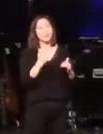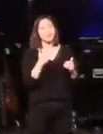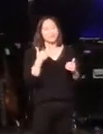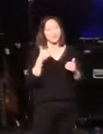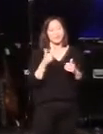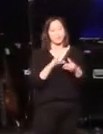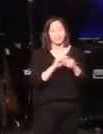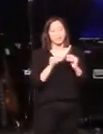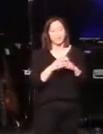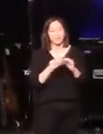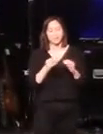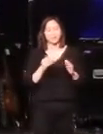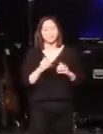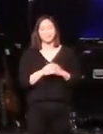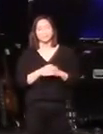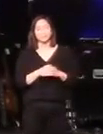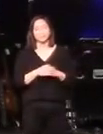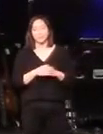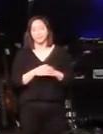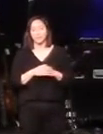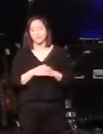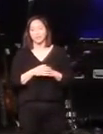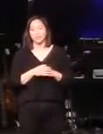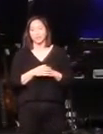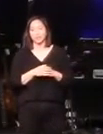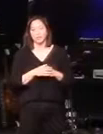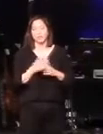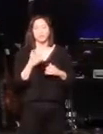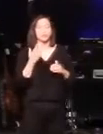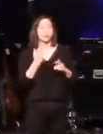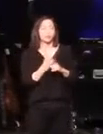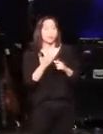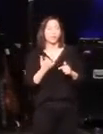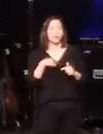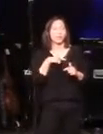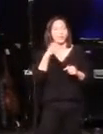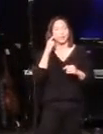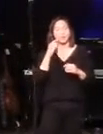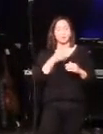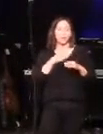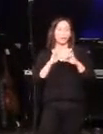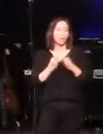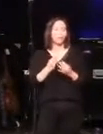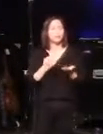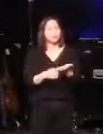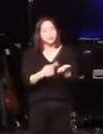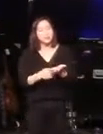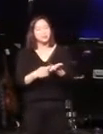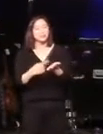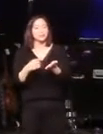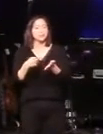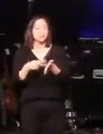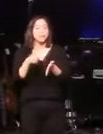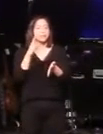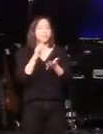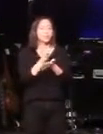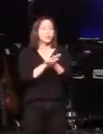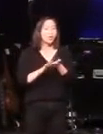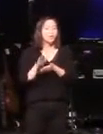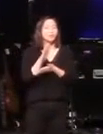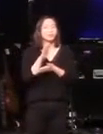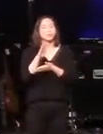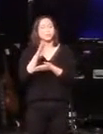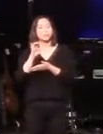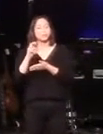We're in the middle of college, thinking about paying for college. Ben's going to go off this next year. He's chosen